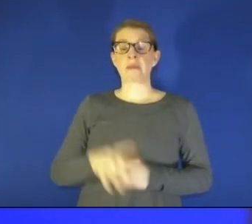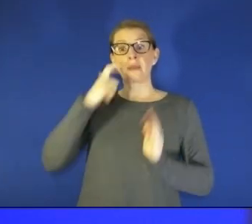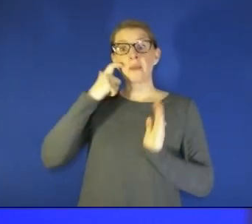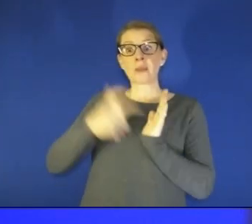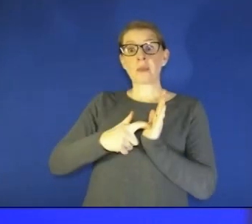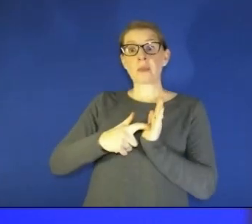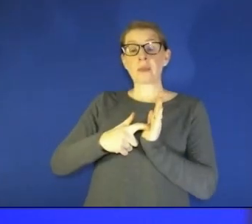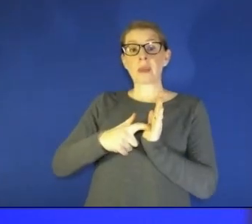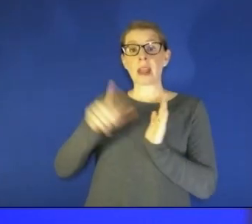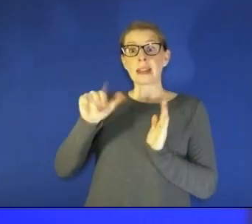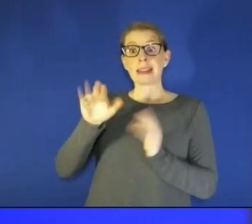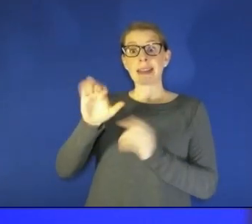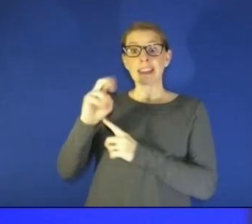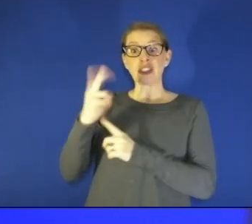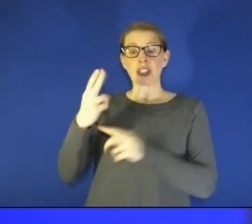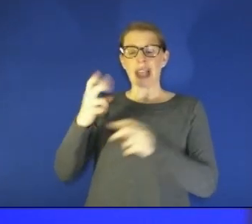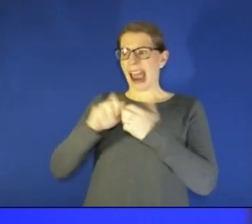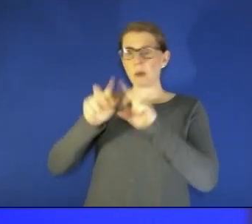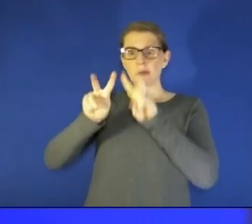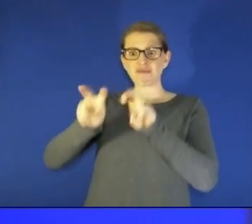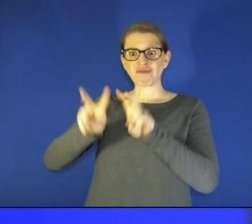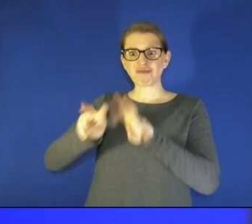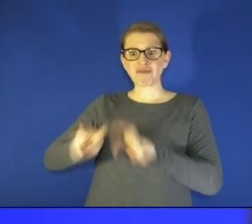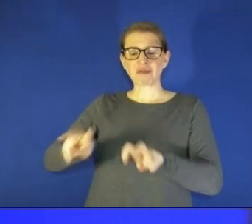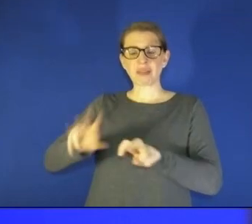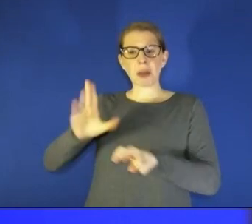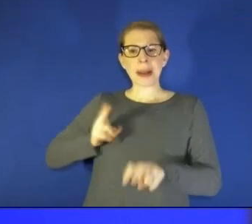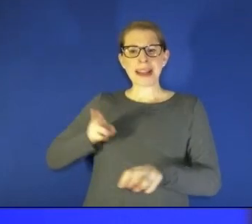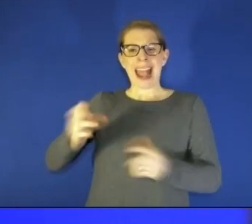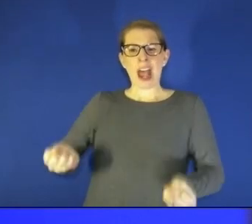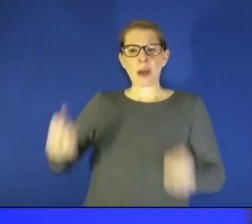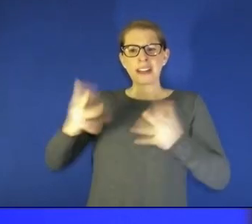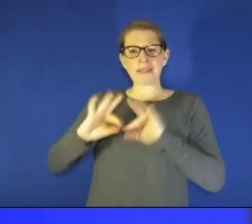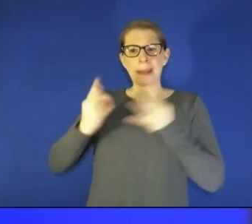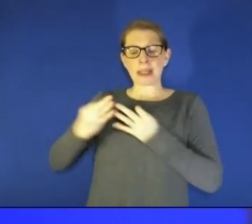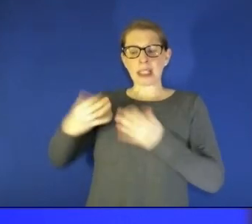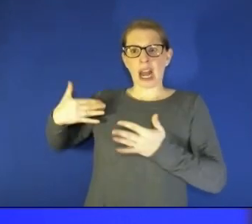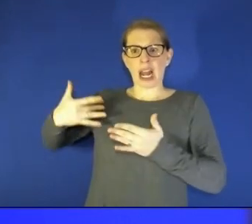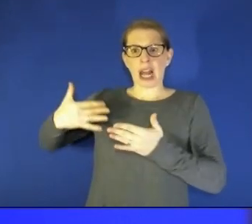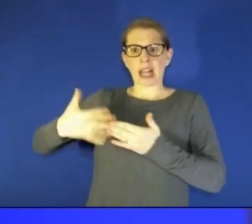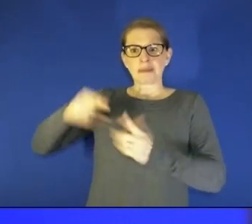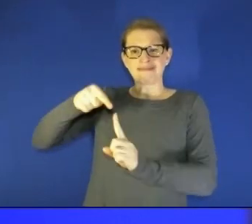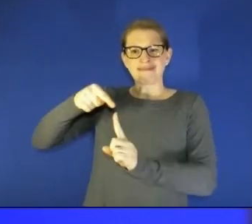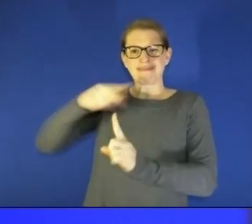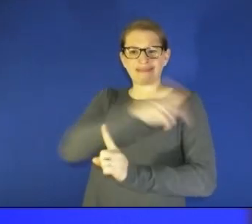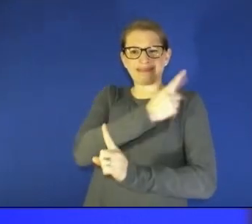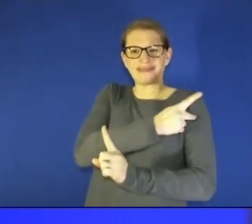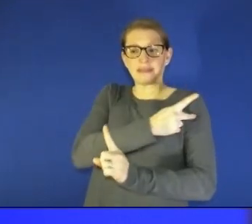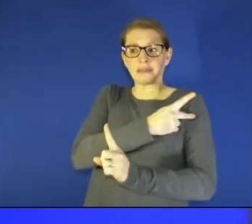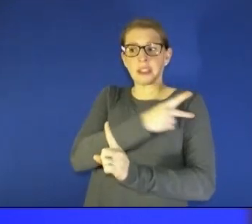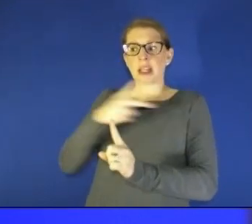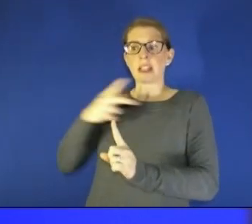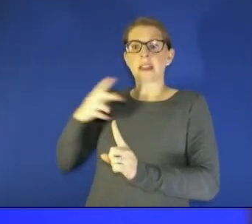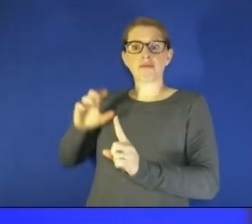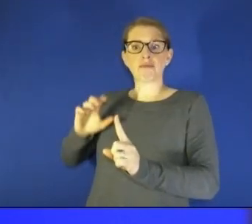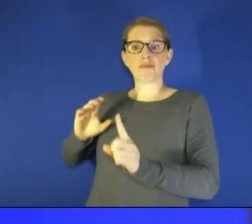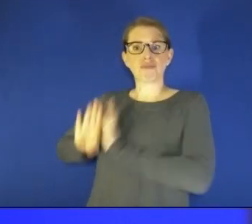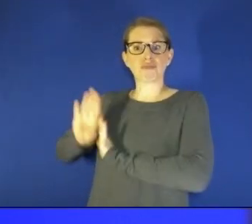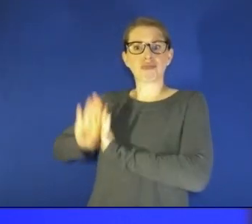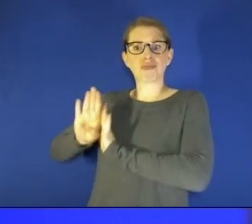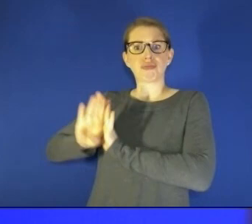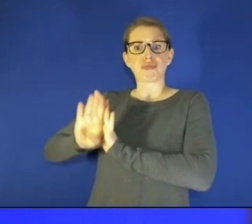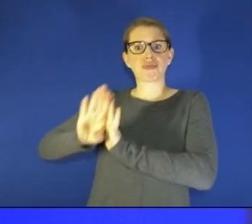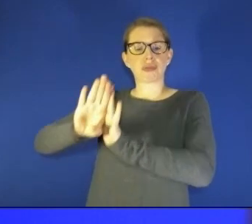at their history, looking at how many of their family leading up to that patient has gotten colorectal cancer or a colon and rectal